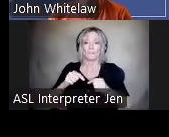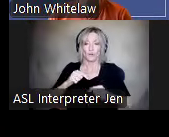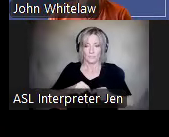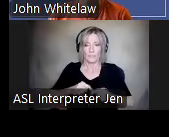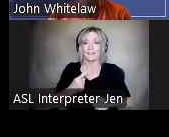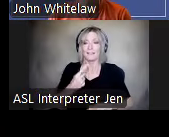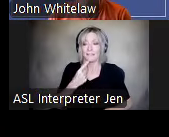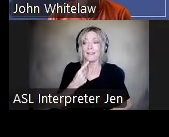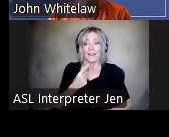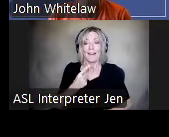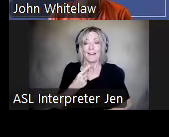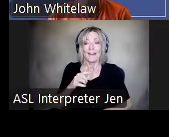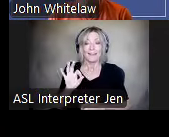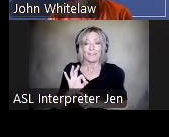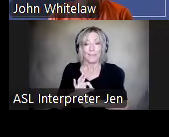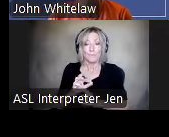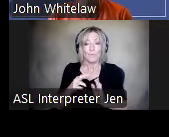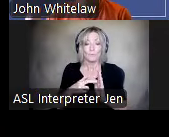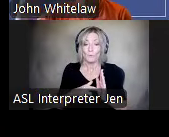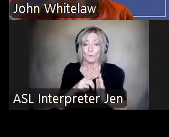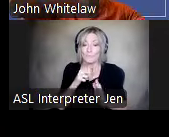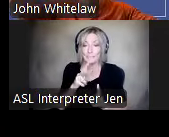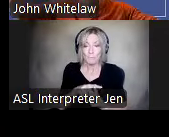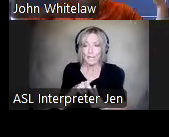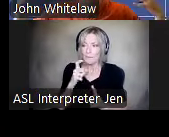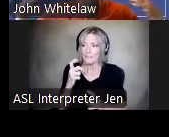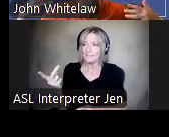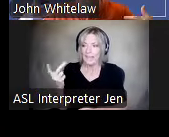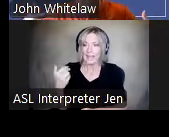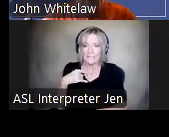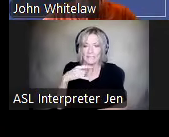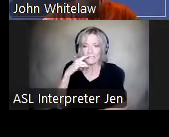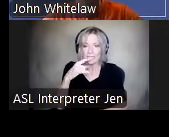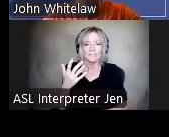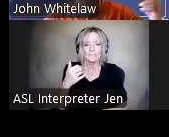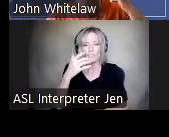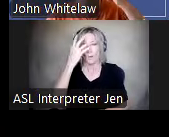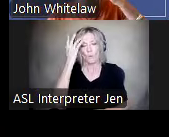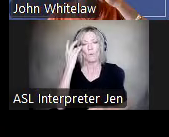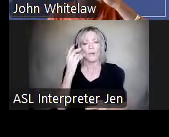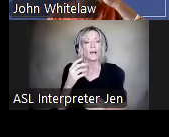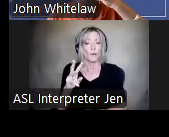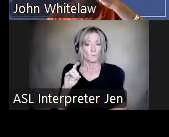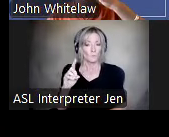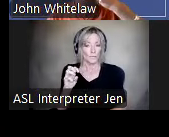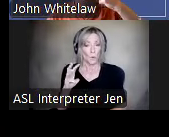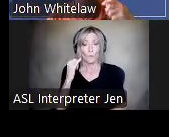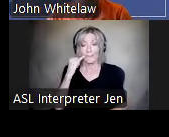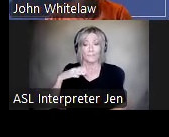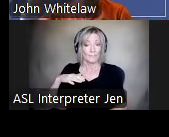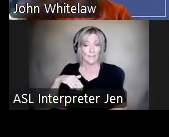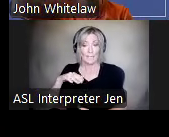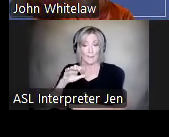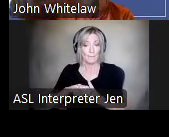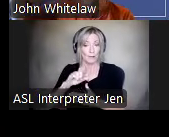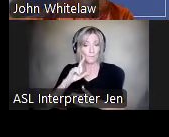"Yeah, the 9 month rule doesn't apply." So that's just something you want to make when you're looking at widows. If they haven't been married for the 9 months,